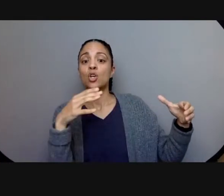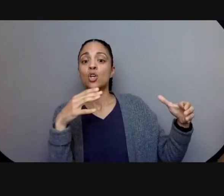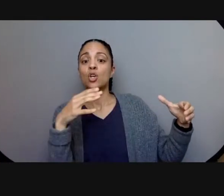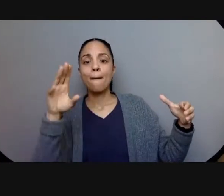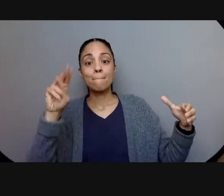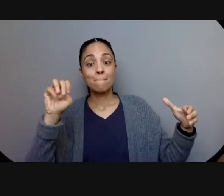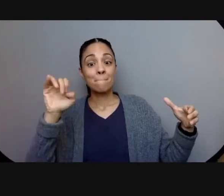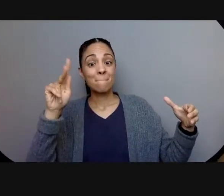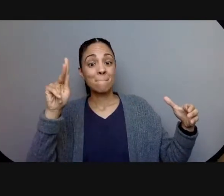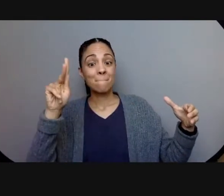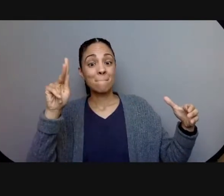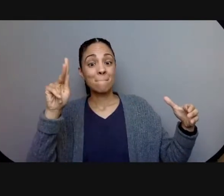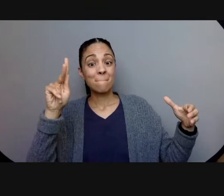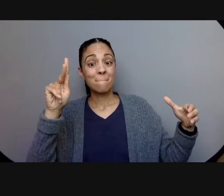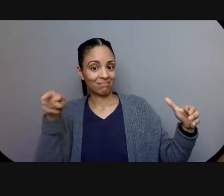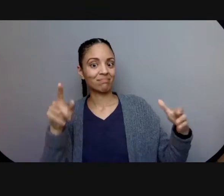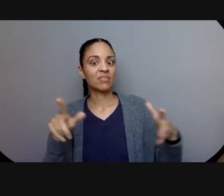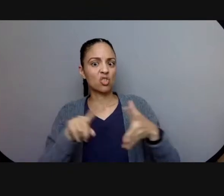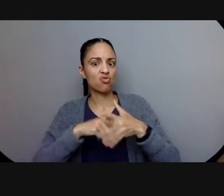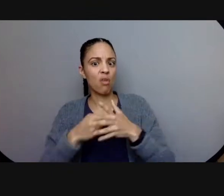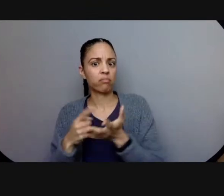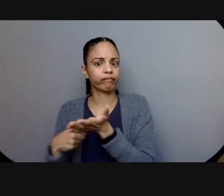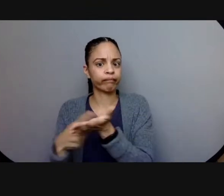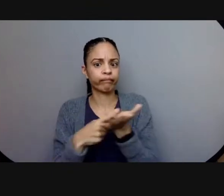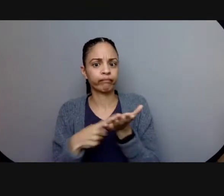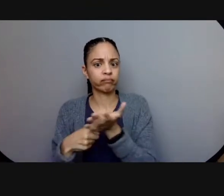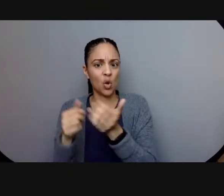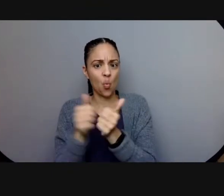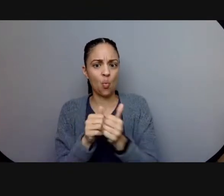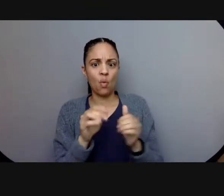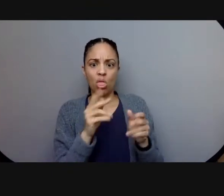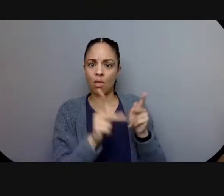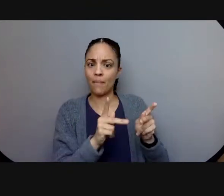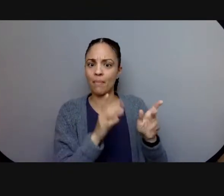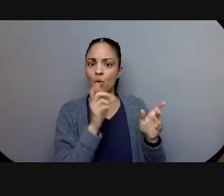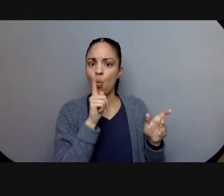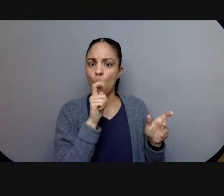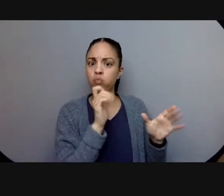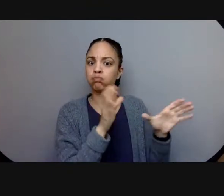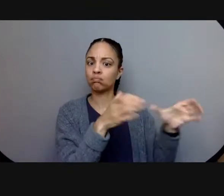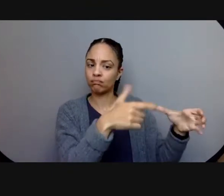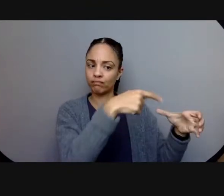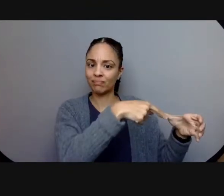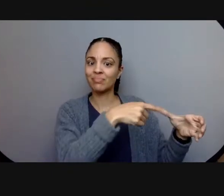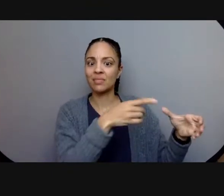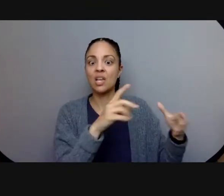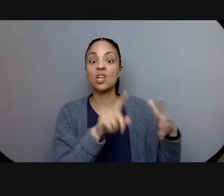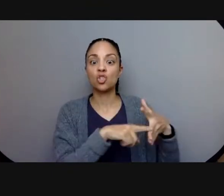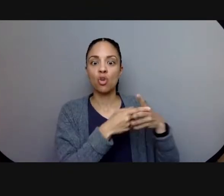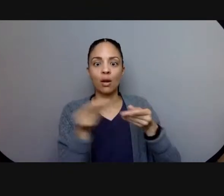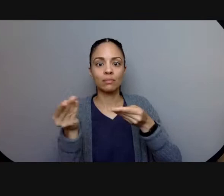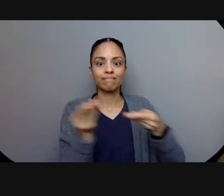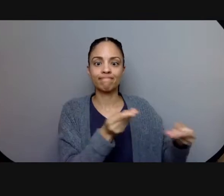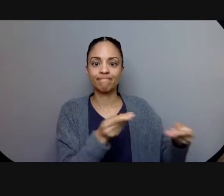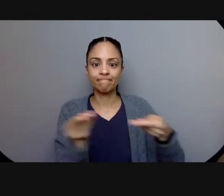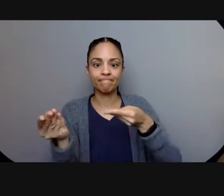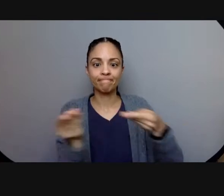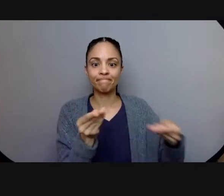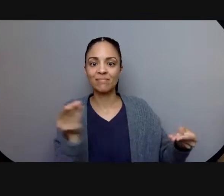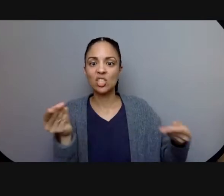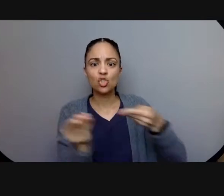being done in, they're commonplace. And it's a lot of people who aren't of our cultural background that are doing it, but